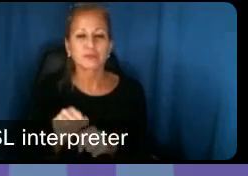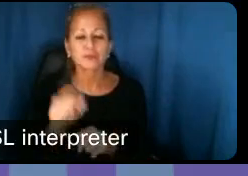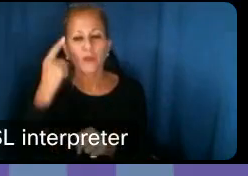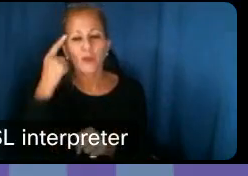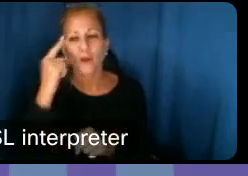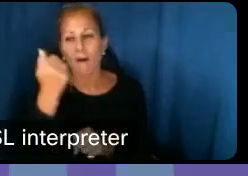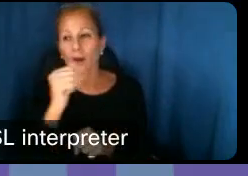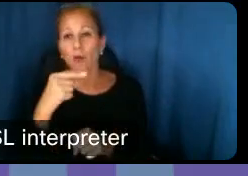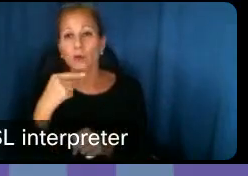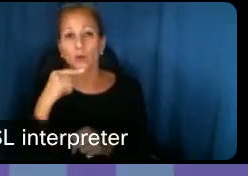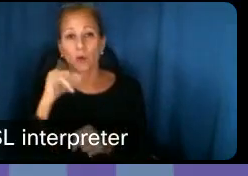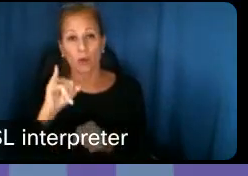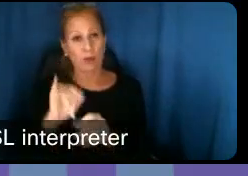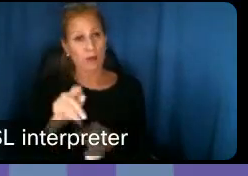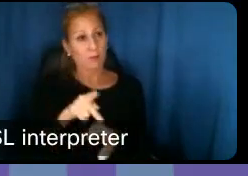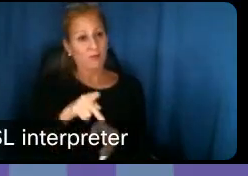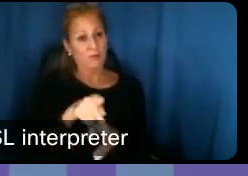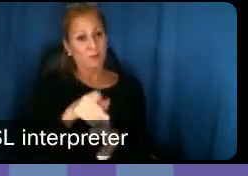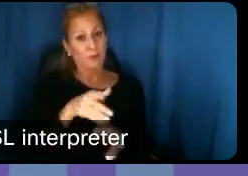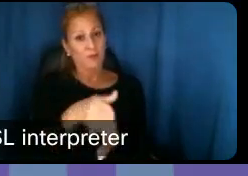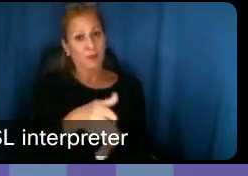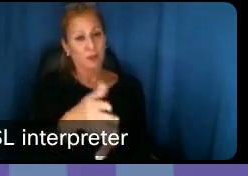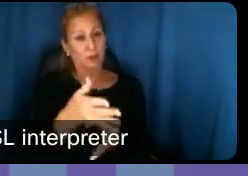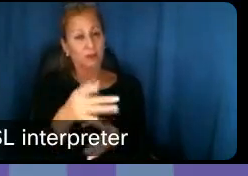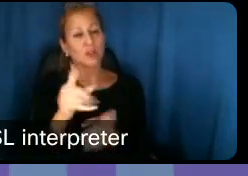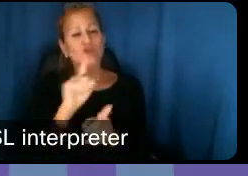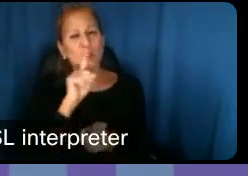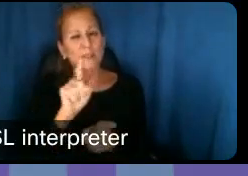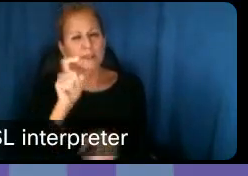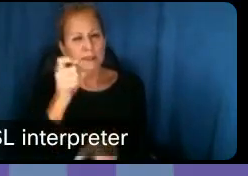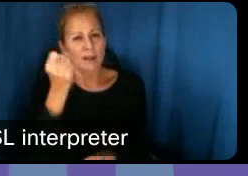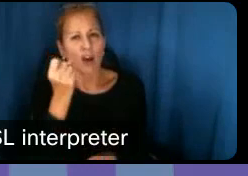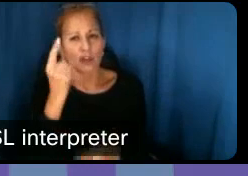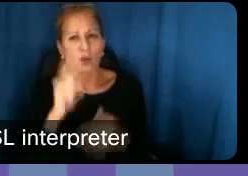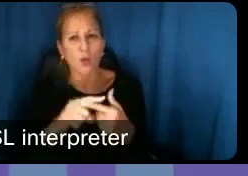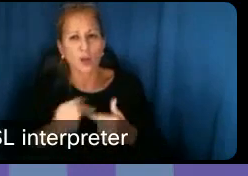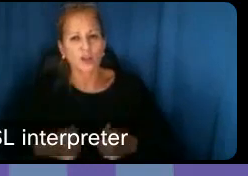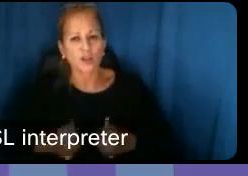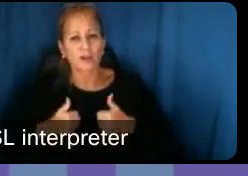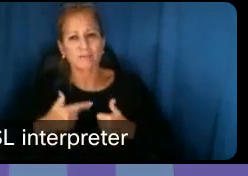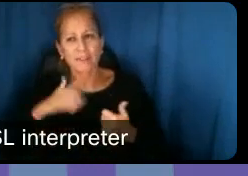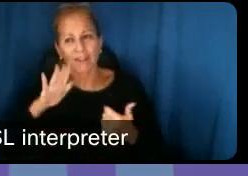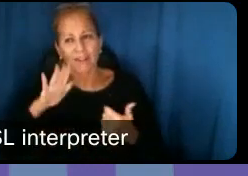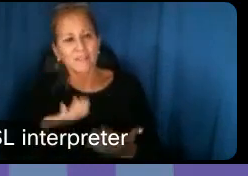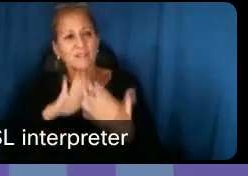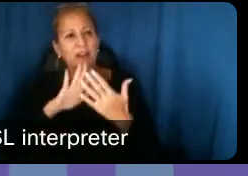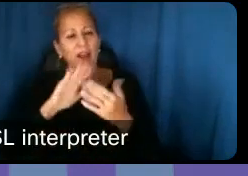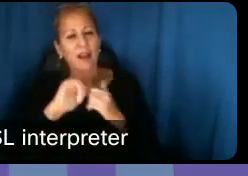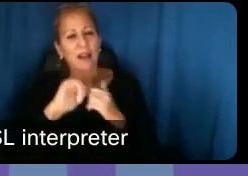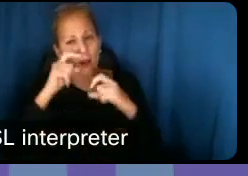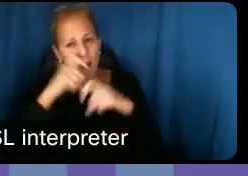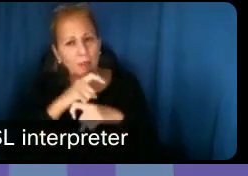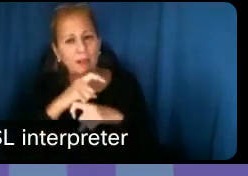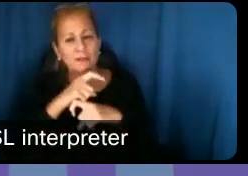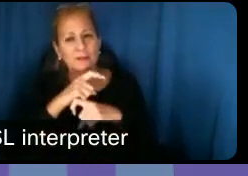for anyone going into the professional field to really understand what survivors are facing and their complexities in